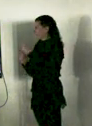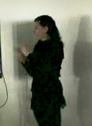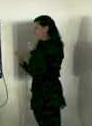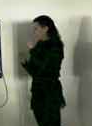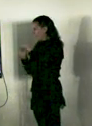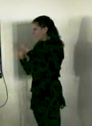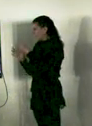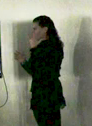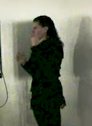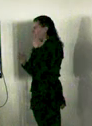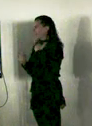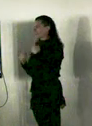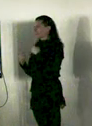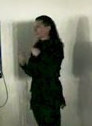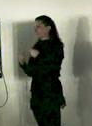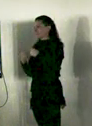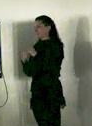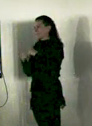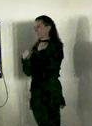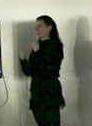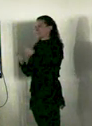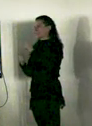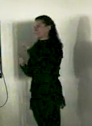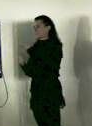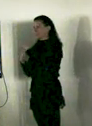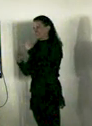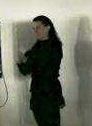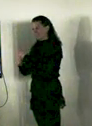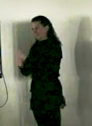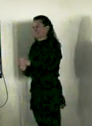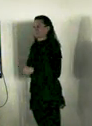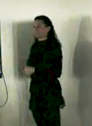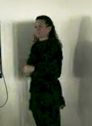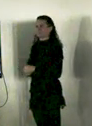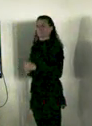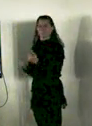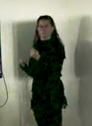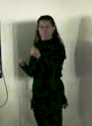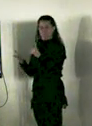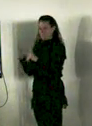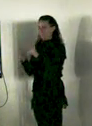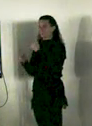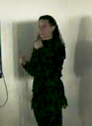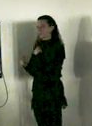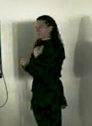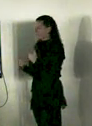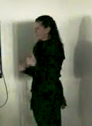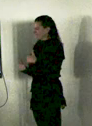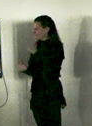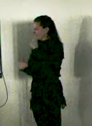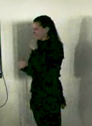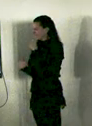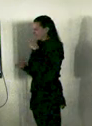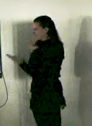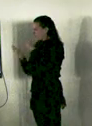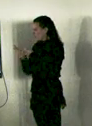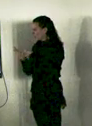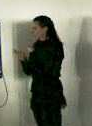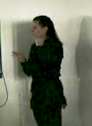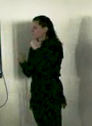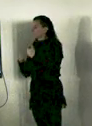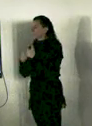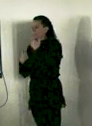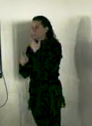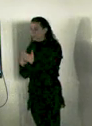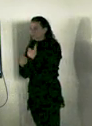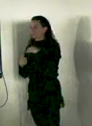And I've had people tell me that it doesn't matter. If the game is good,